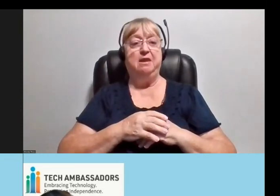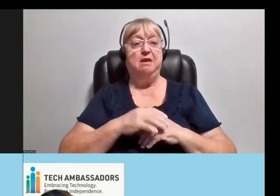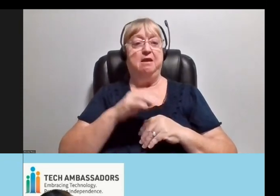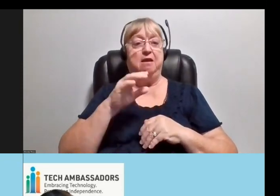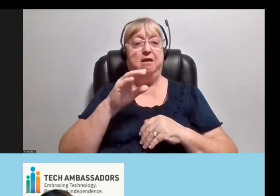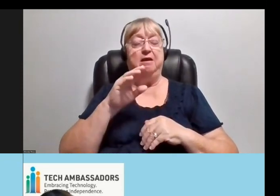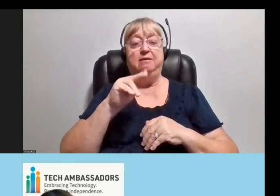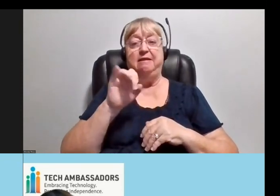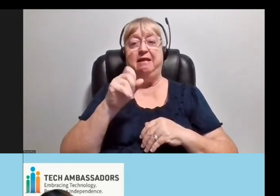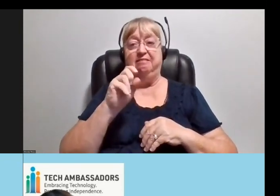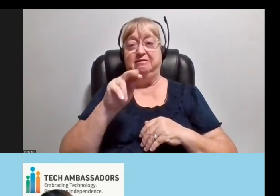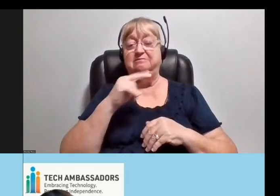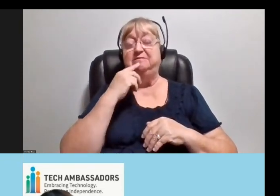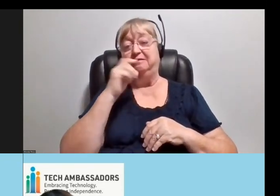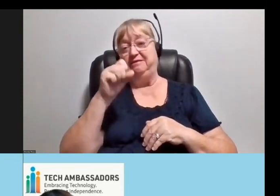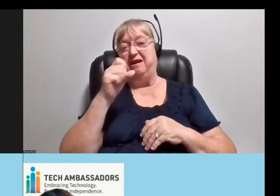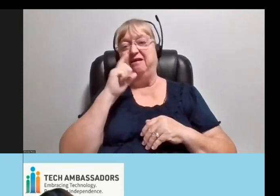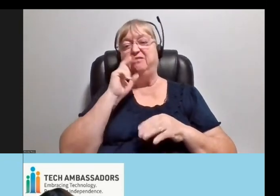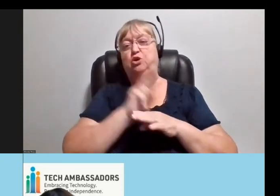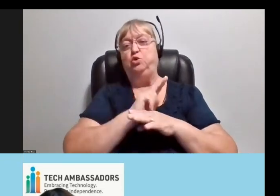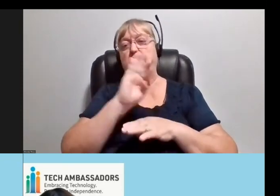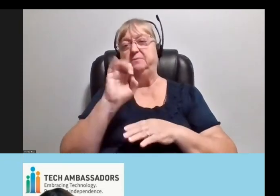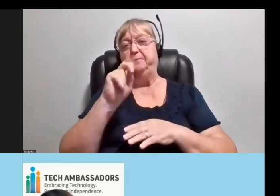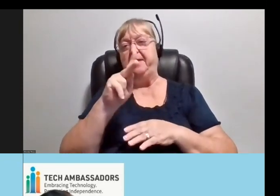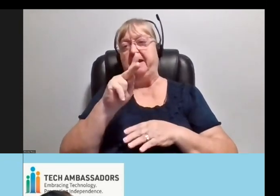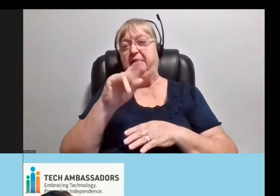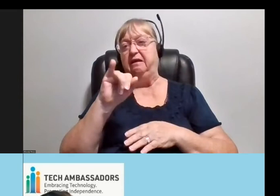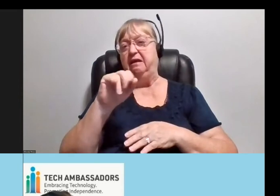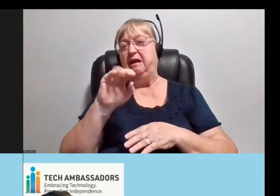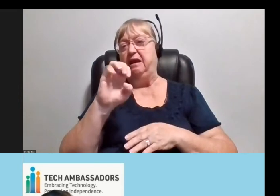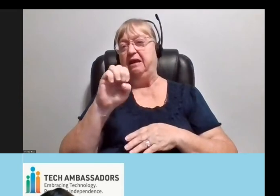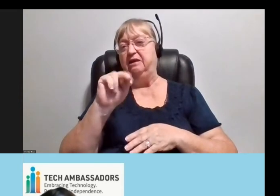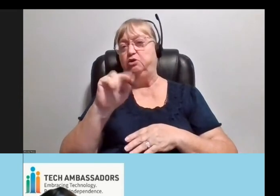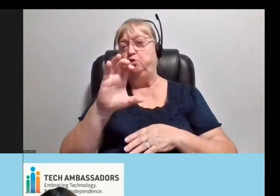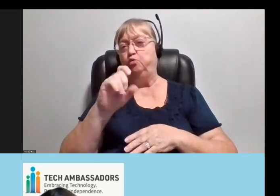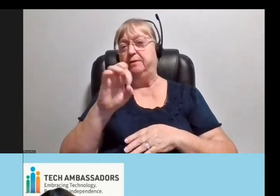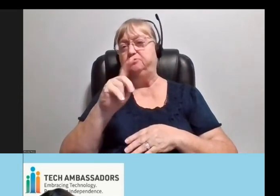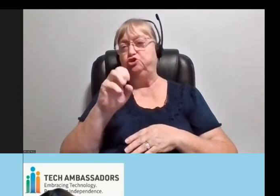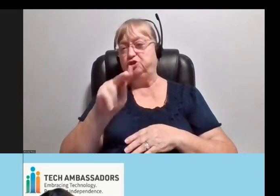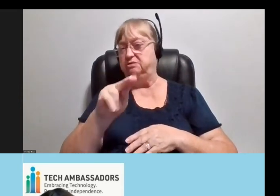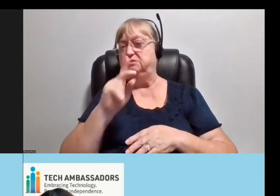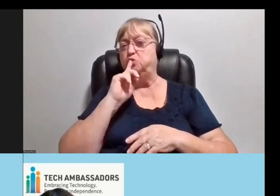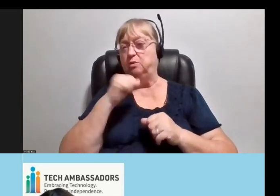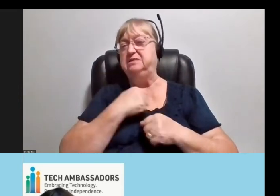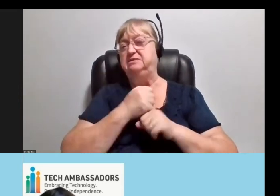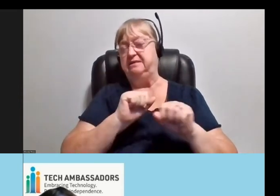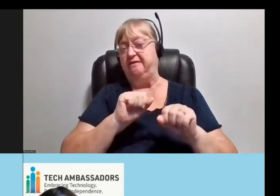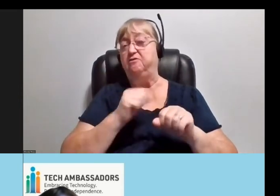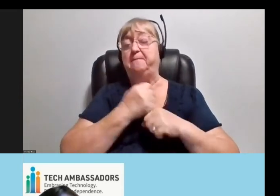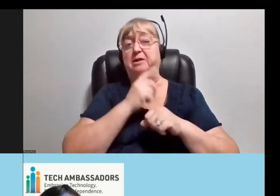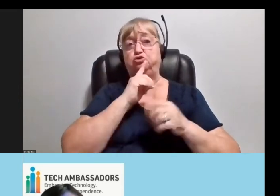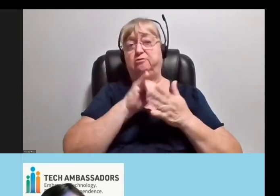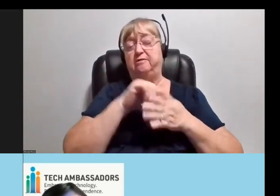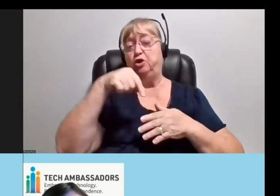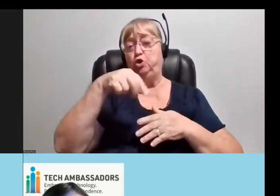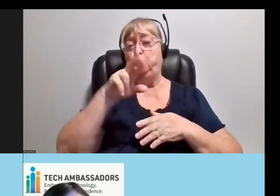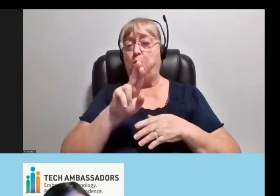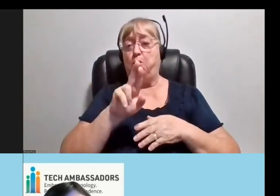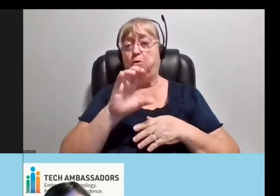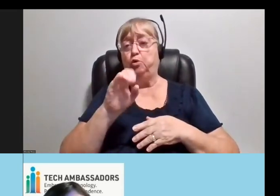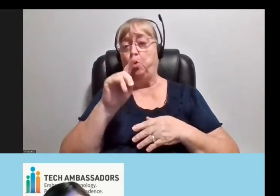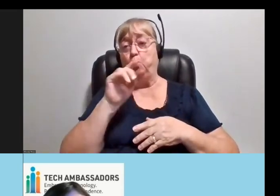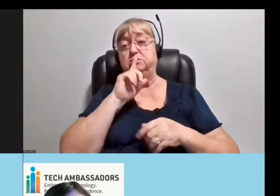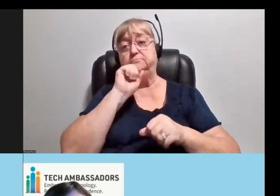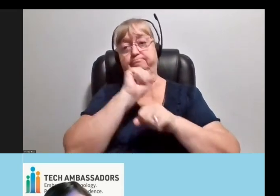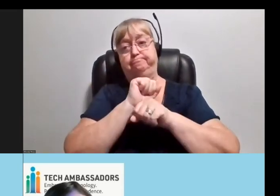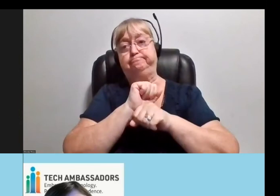banking encryption, so yeah, it's pretty safe. You just want to make sure that the QR code is actually legitimate